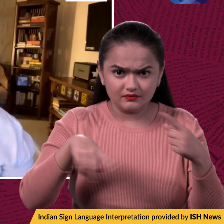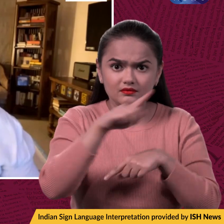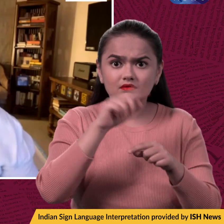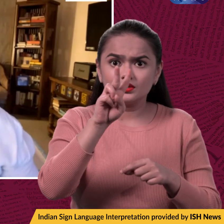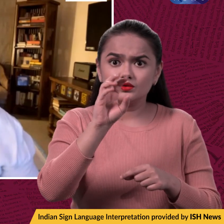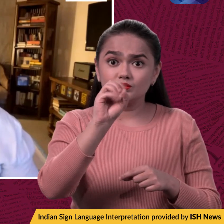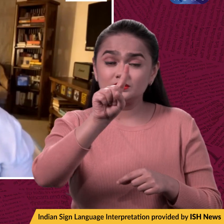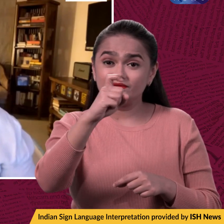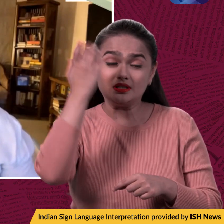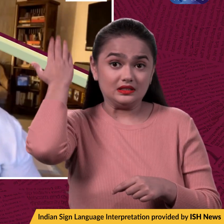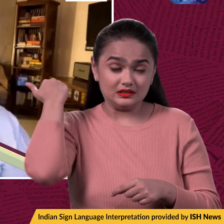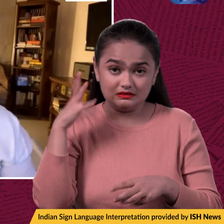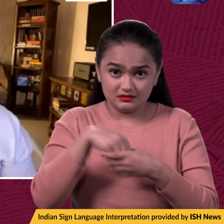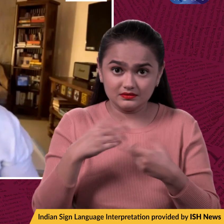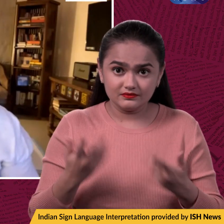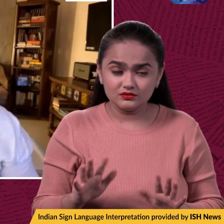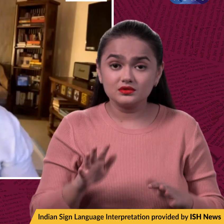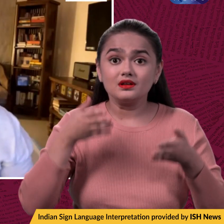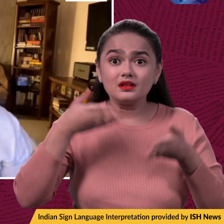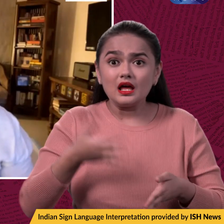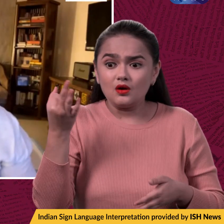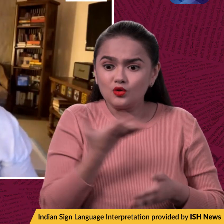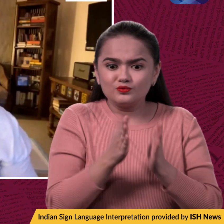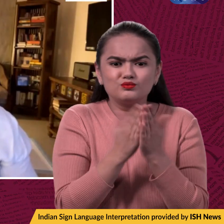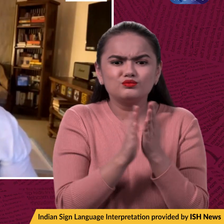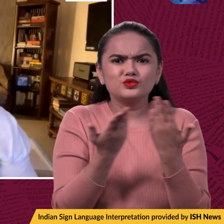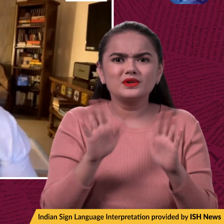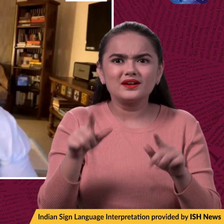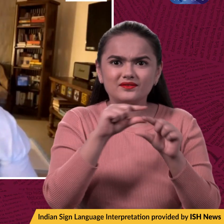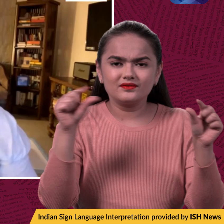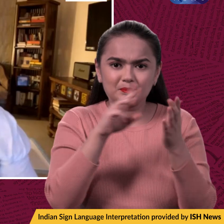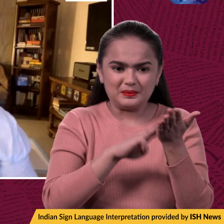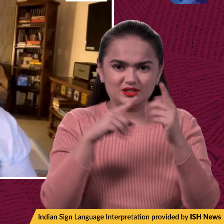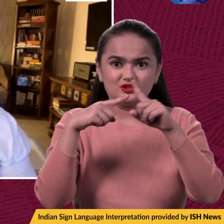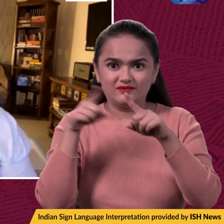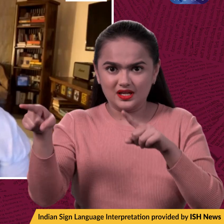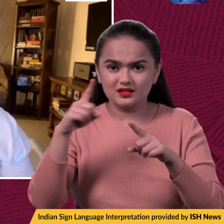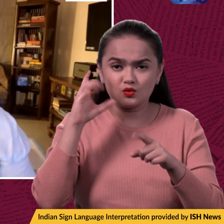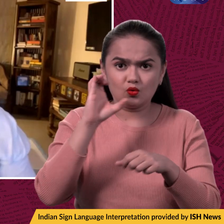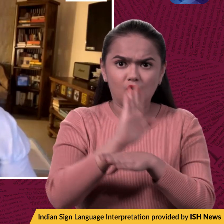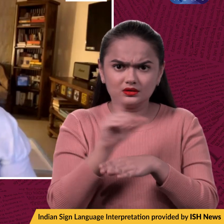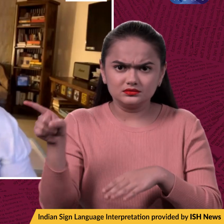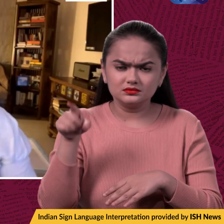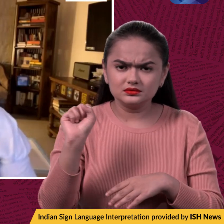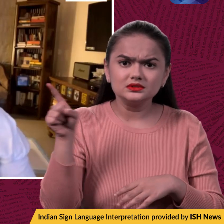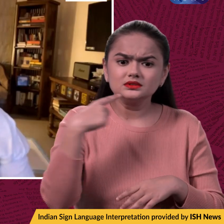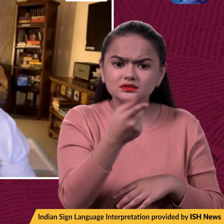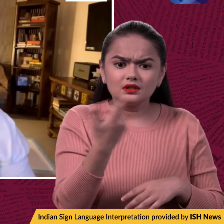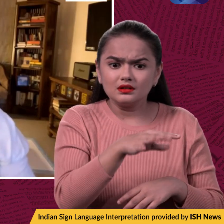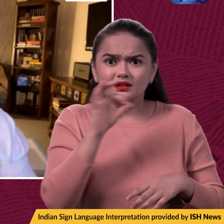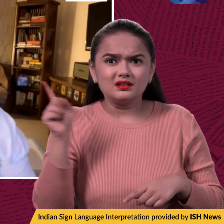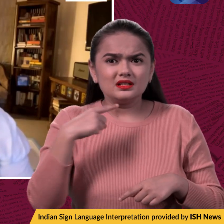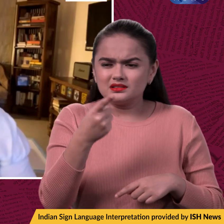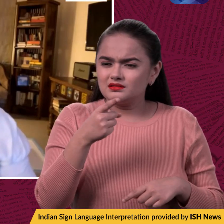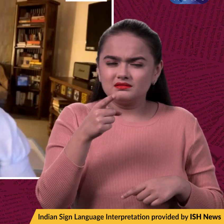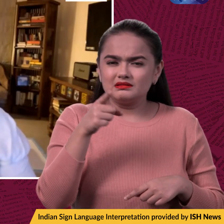together back in 2017. In other news, in his latest book, Manish Tewari of the Congress has taken on his own party